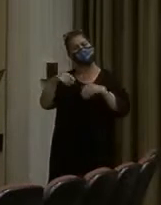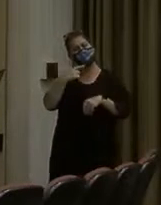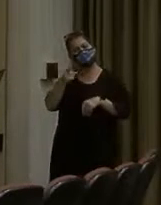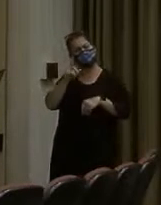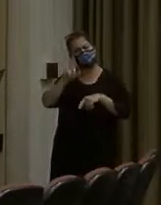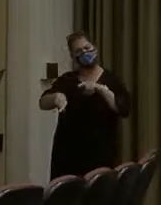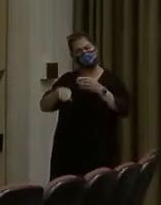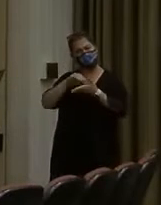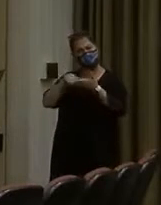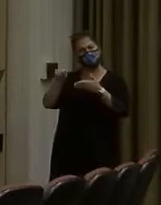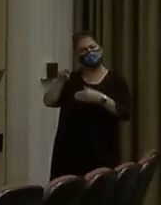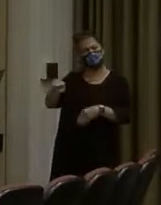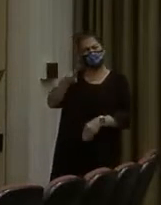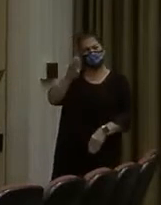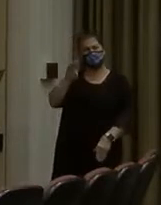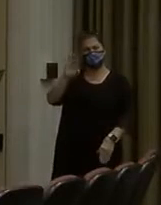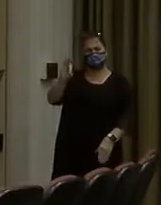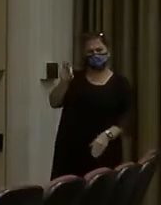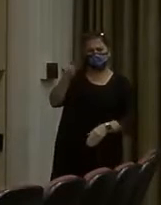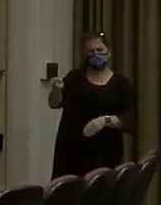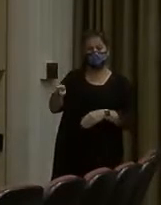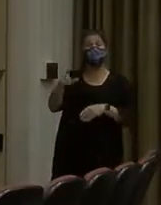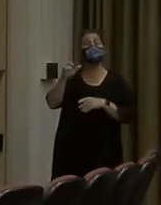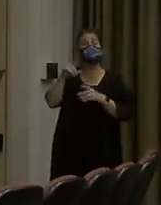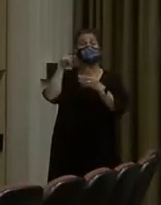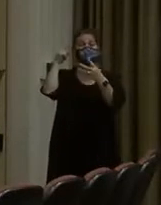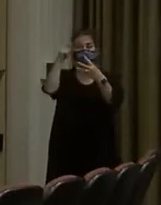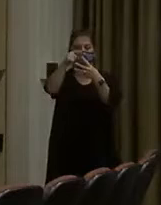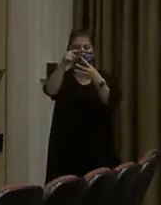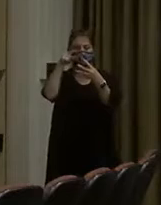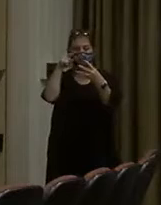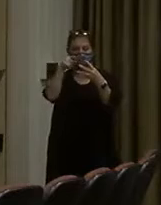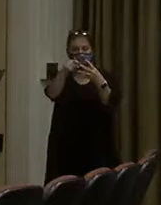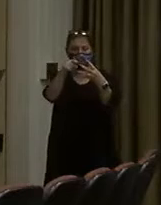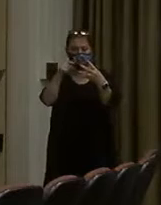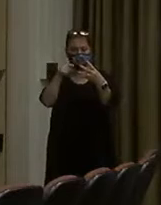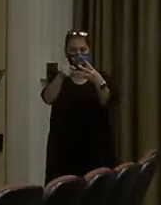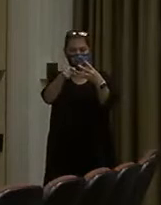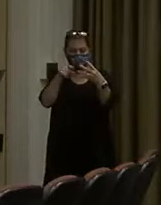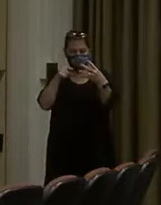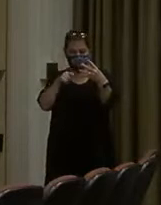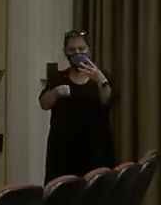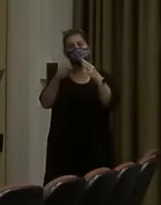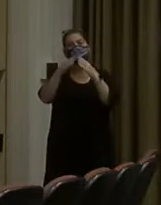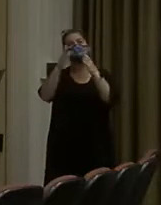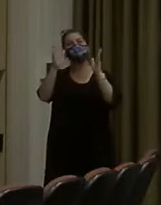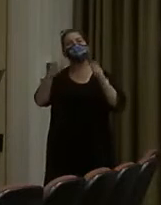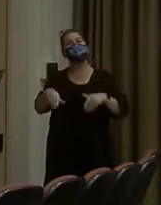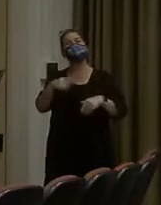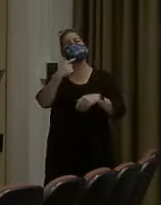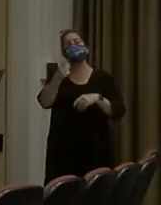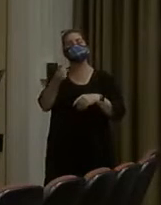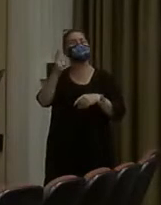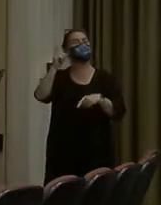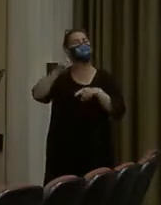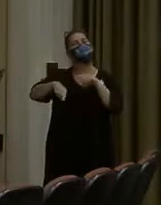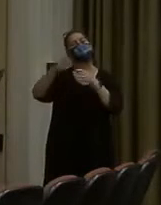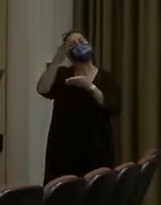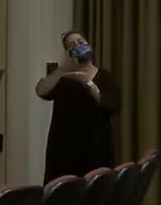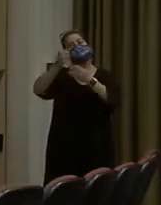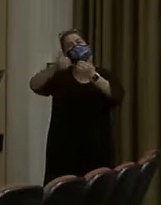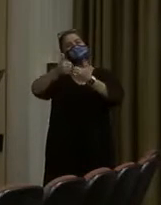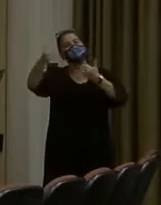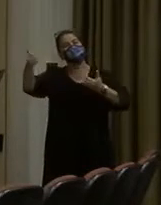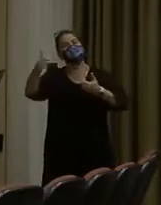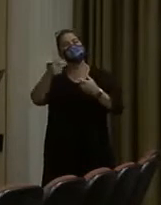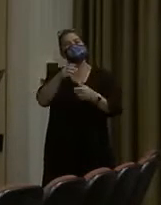get away with this. And so in bullet by bullet, the House made the argument why they could not stop the separation